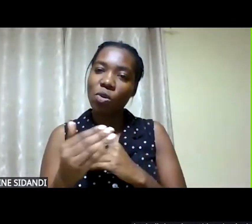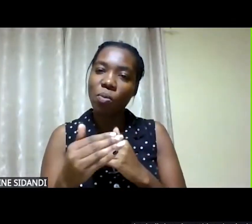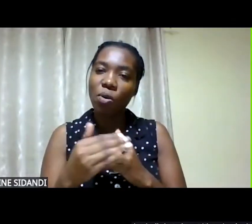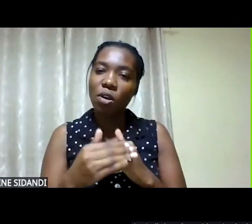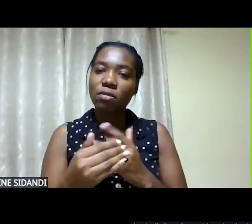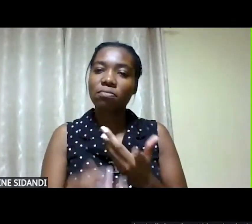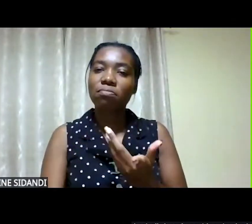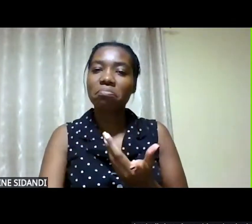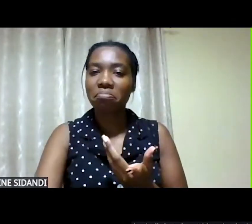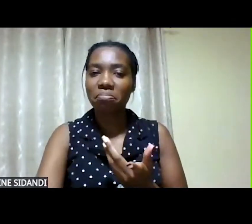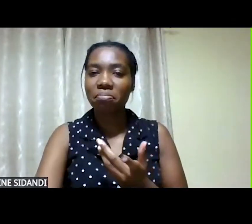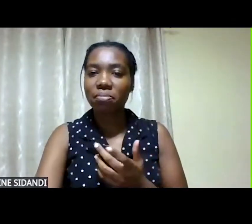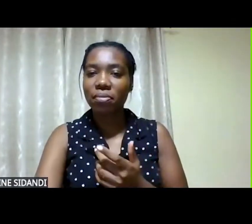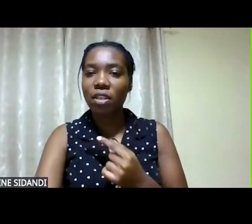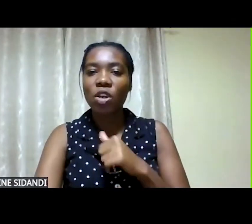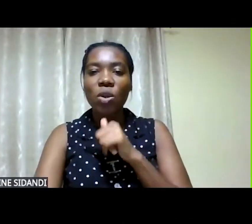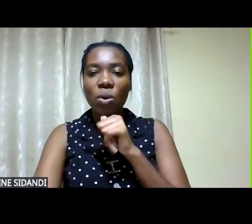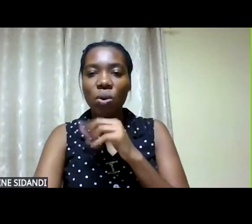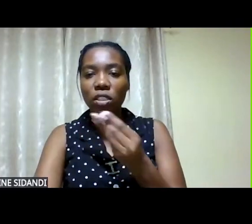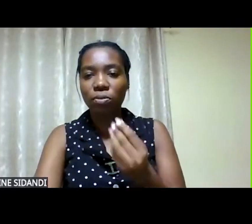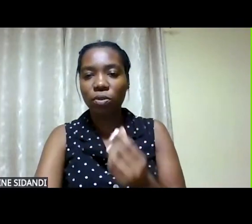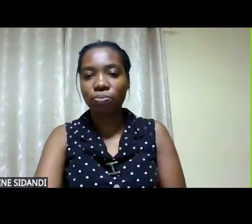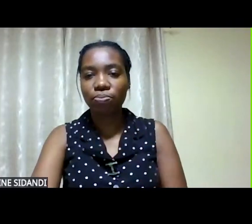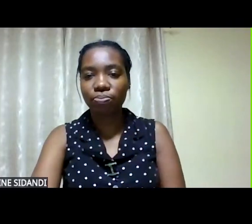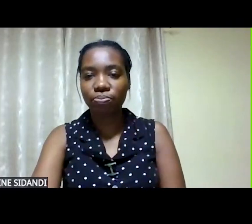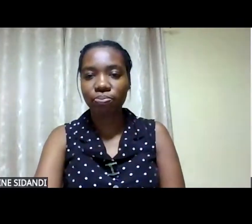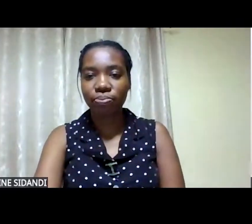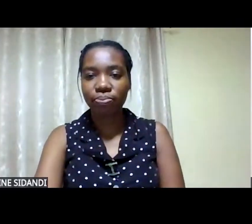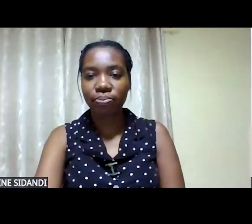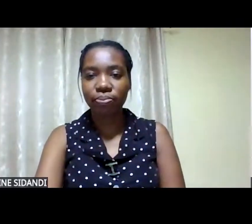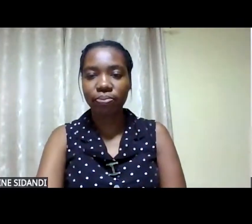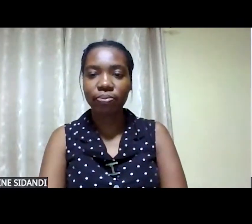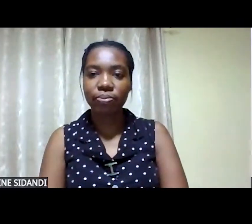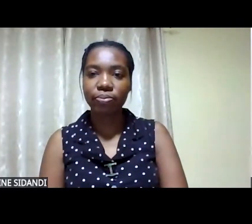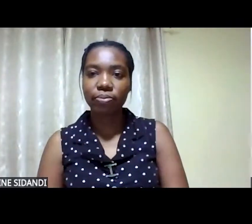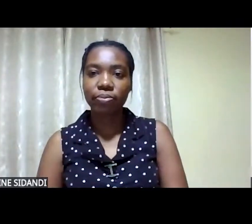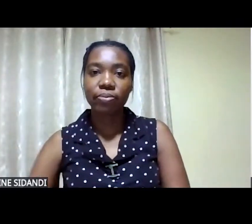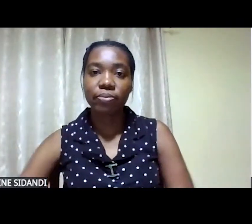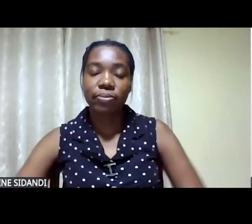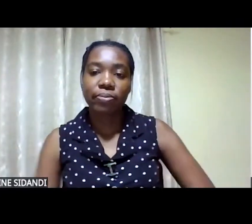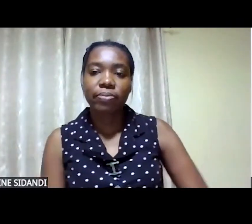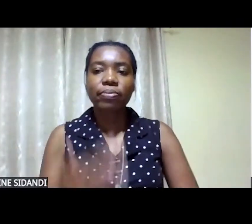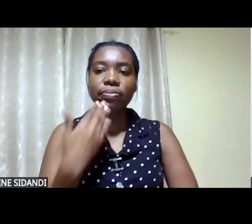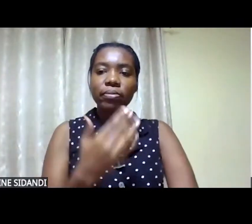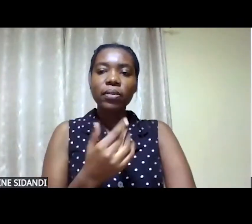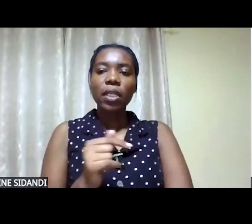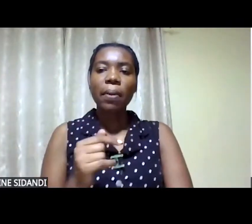also not that simple. Yeah. Thank you, Lois. I'm sure you've gone to organizations to